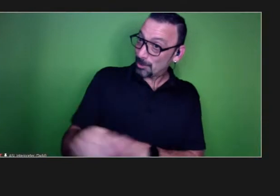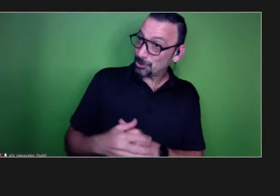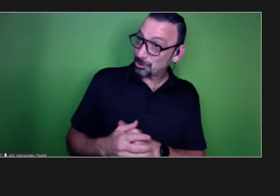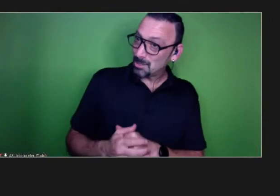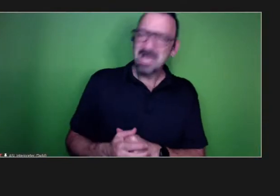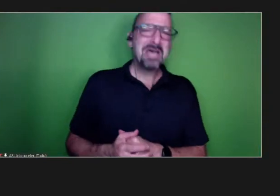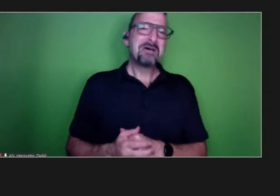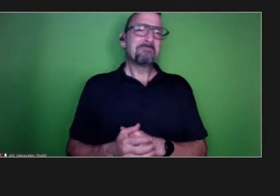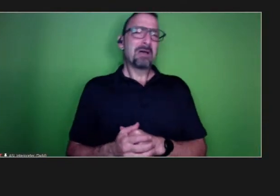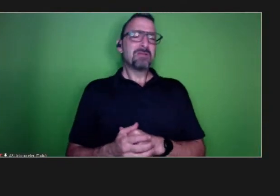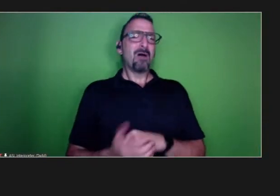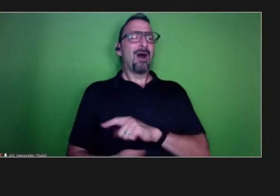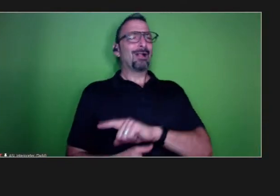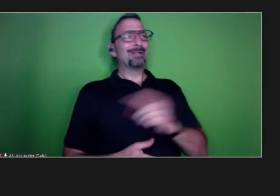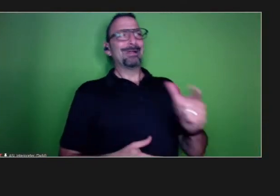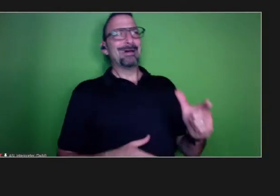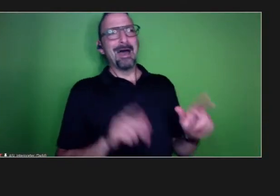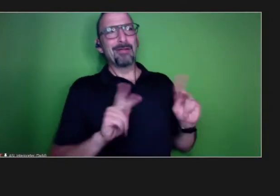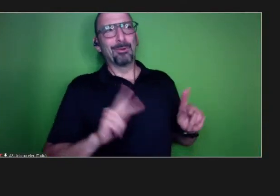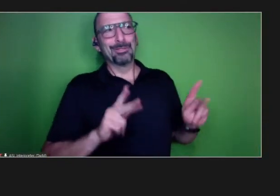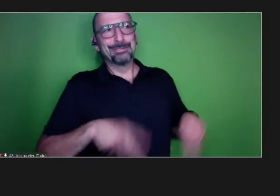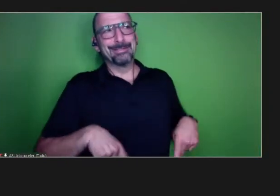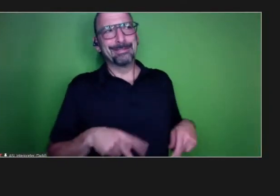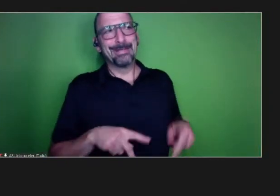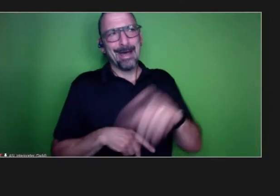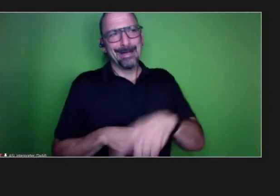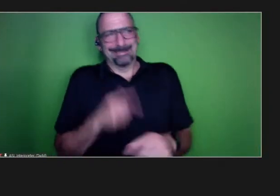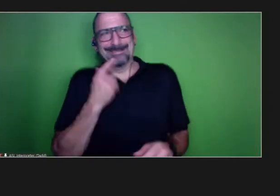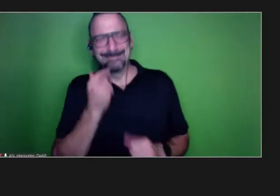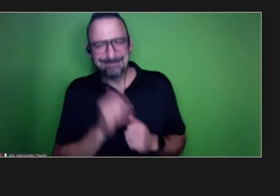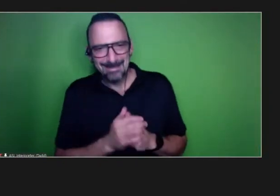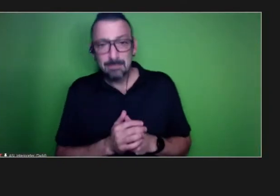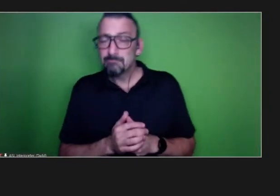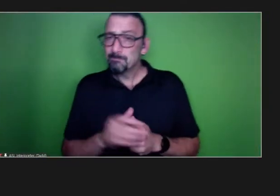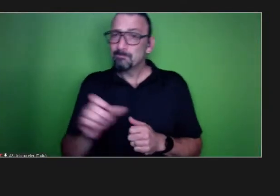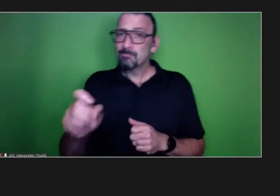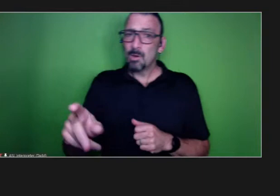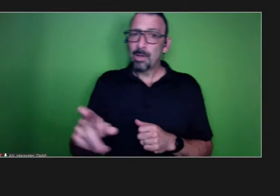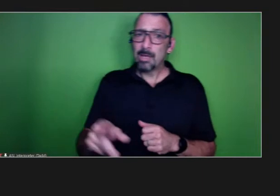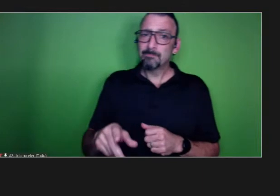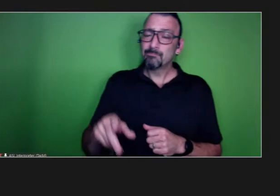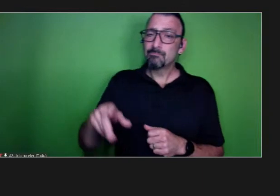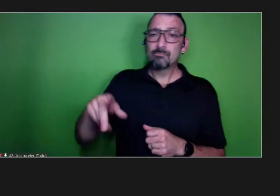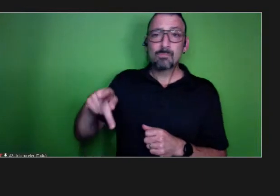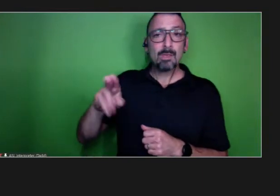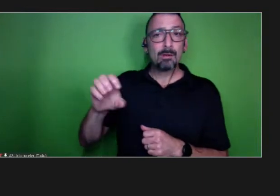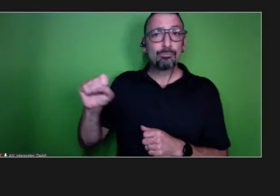No, I think I'll let someone else have a chance. Okay. Next up, Press Democrat.